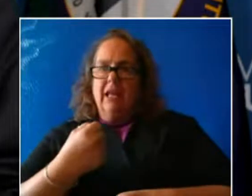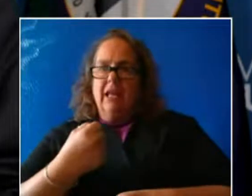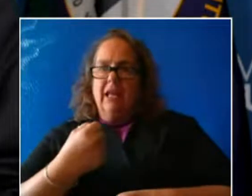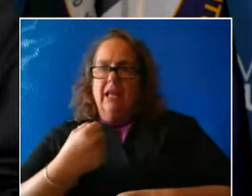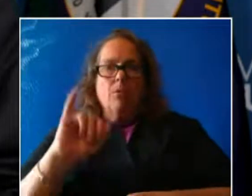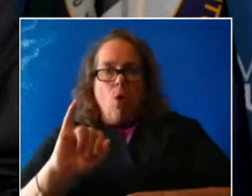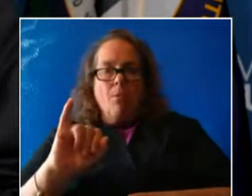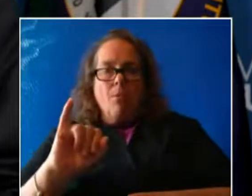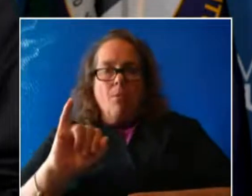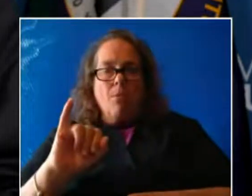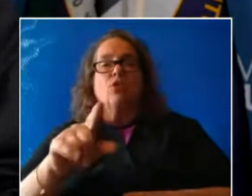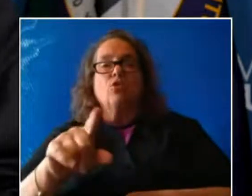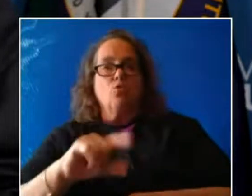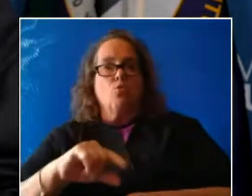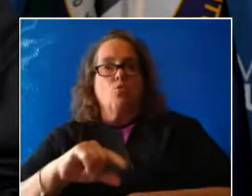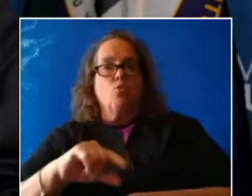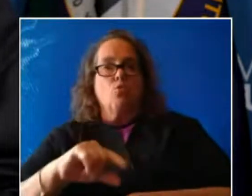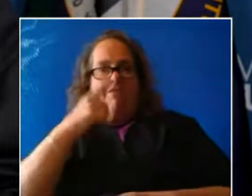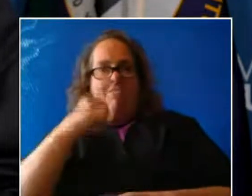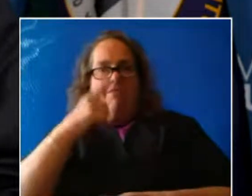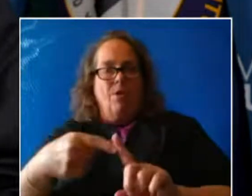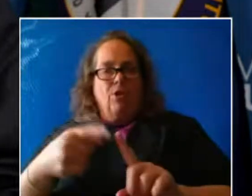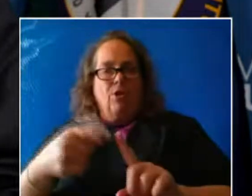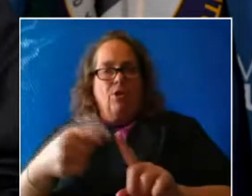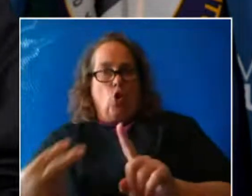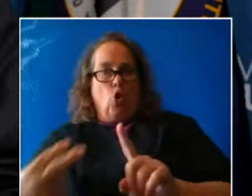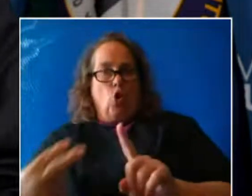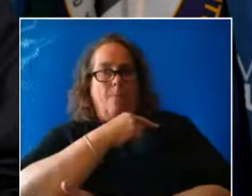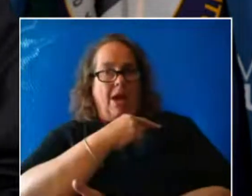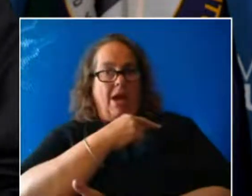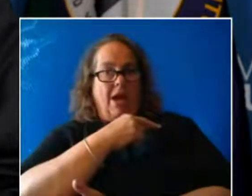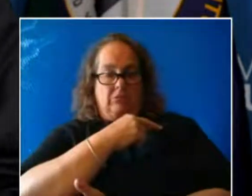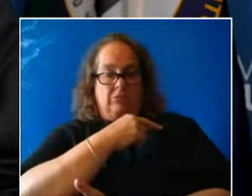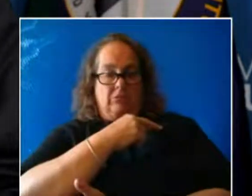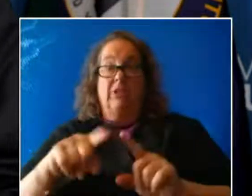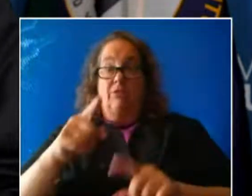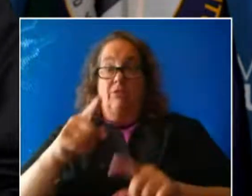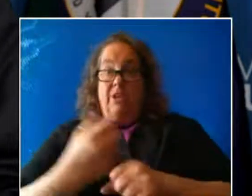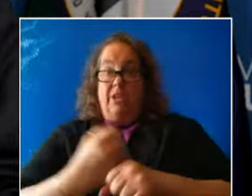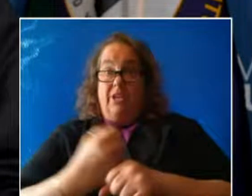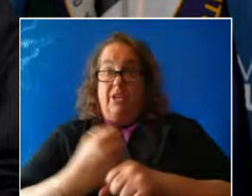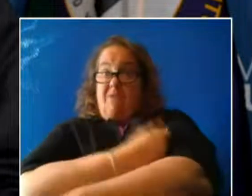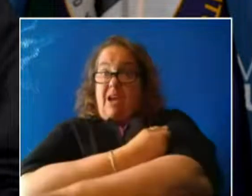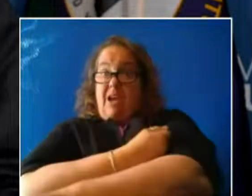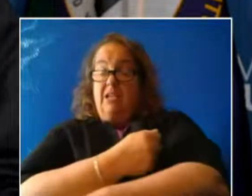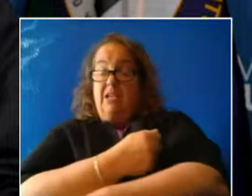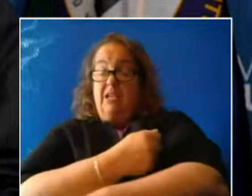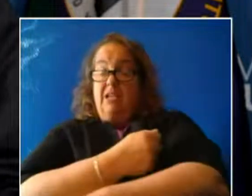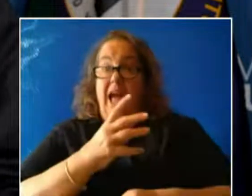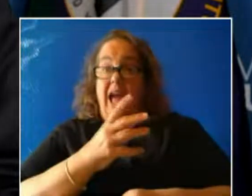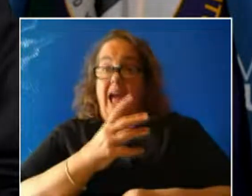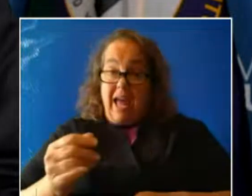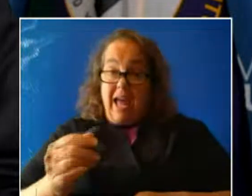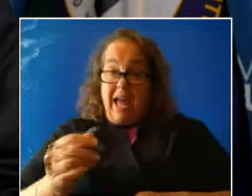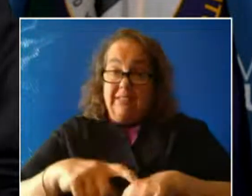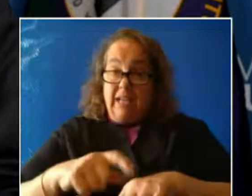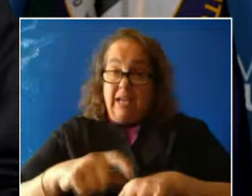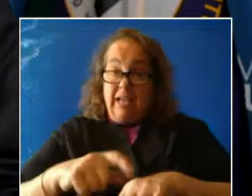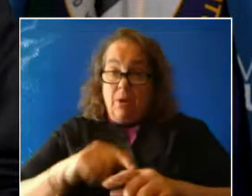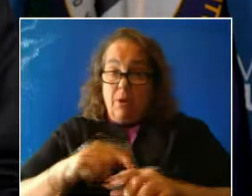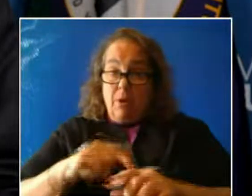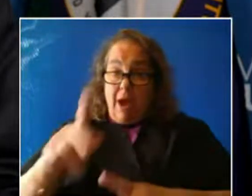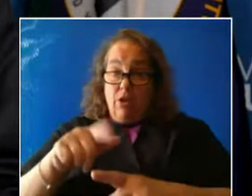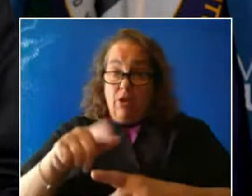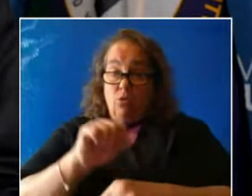for going back. But folks, if you get vaccinated, and it's time to get back out there again with